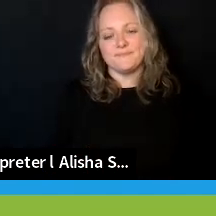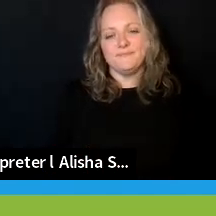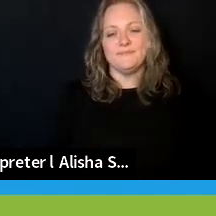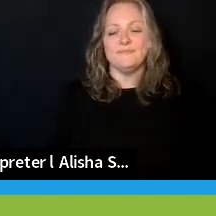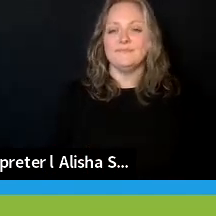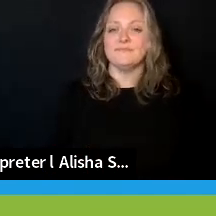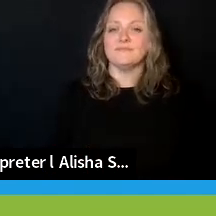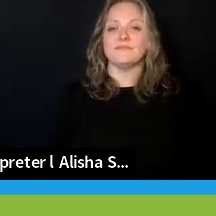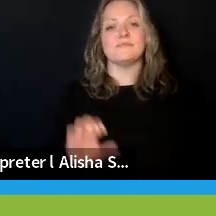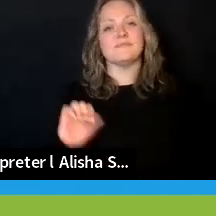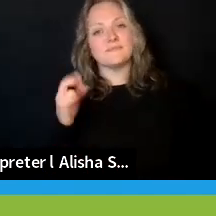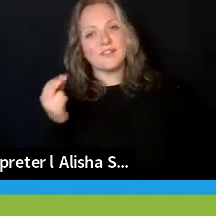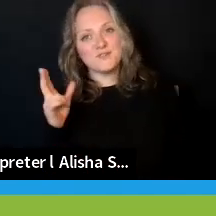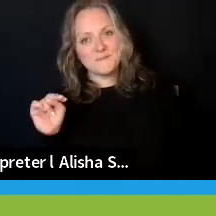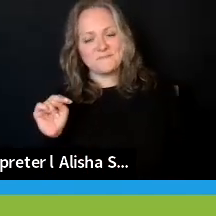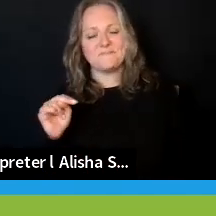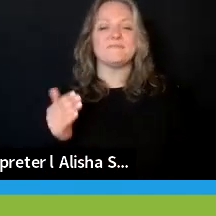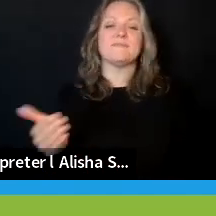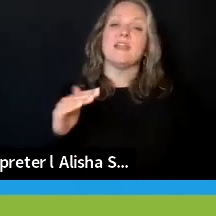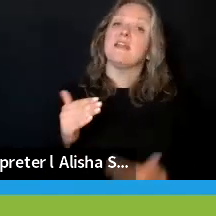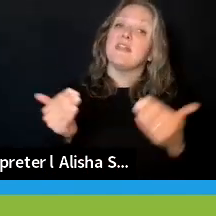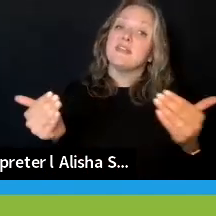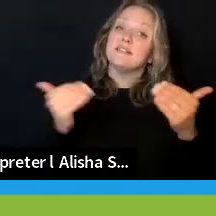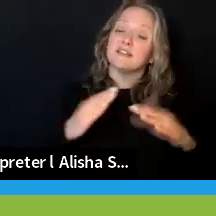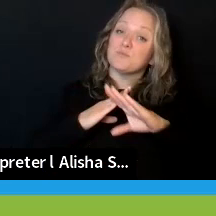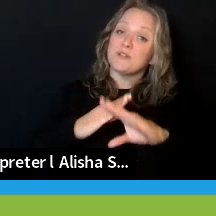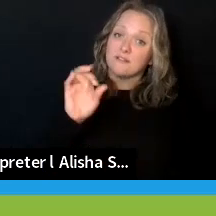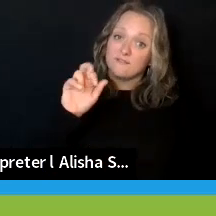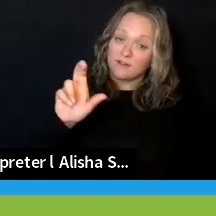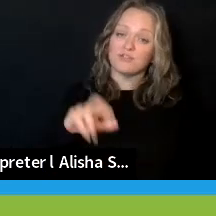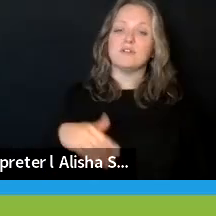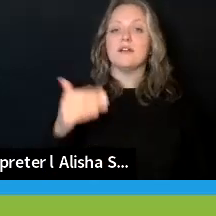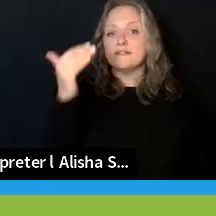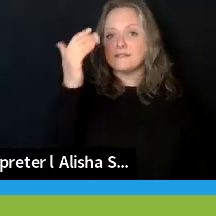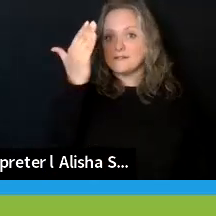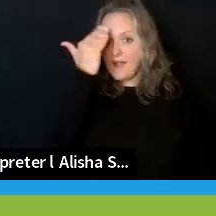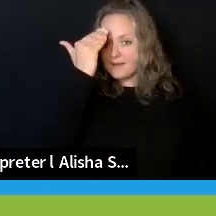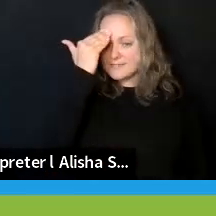All right, so the next protective factor is cognitive, social, and emotional